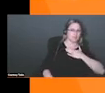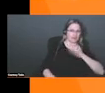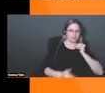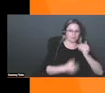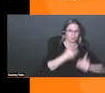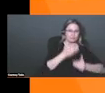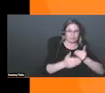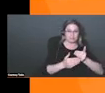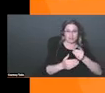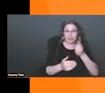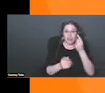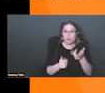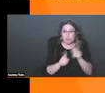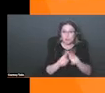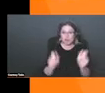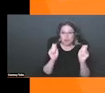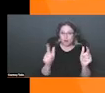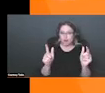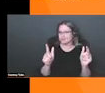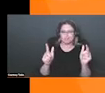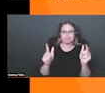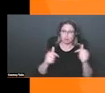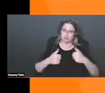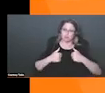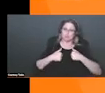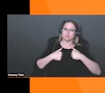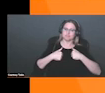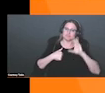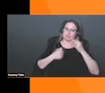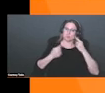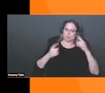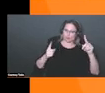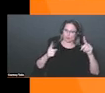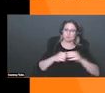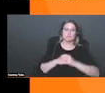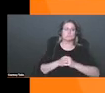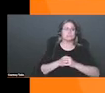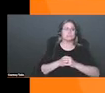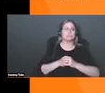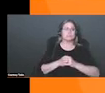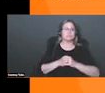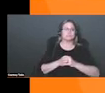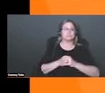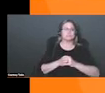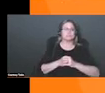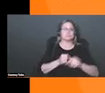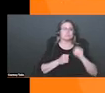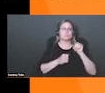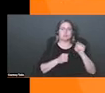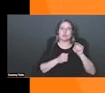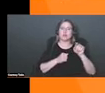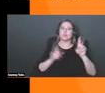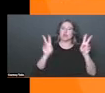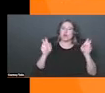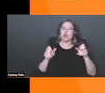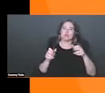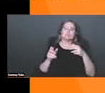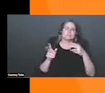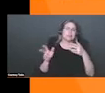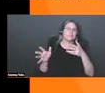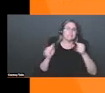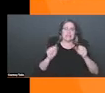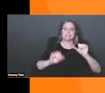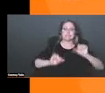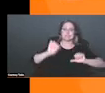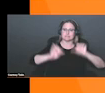what everyone does, but this is what has worked for me. So the first thing I do is what I call the quick assessment. So I want to